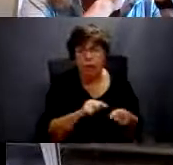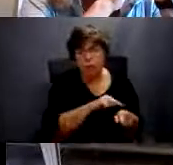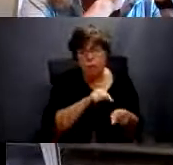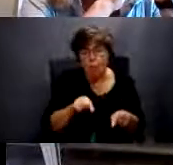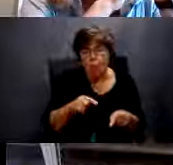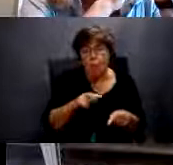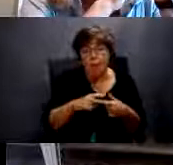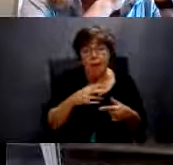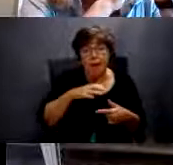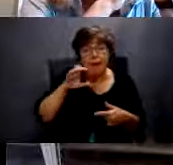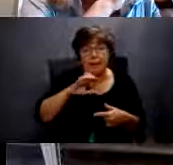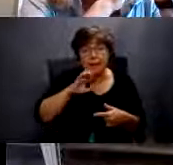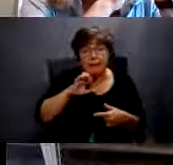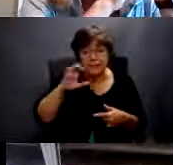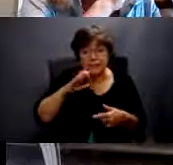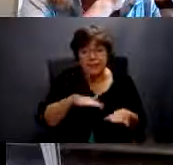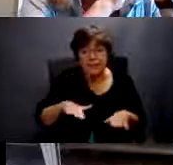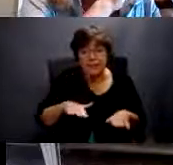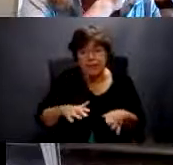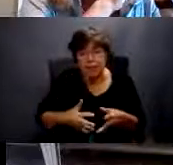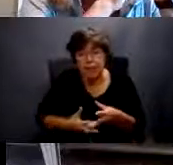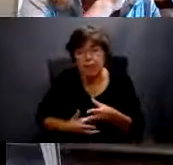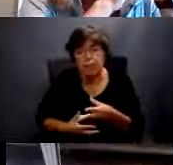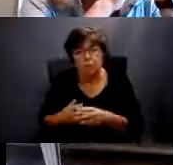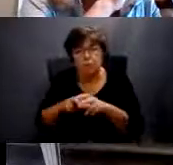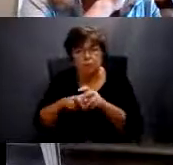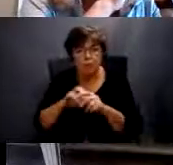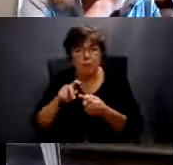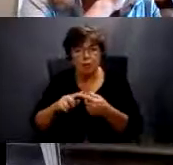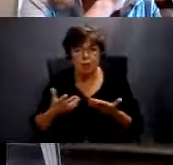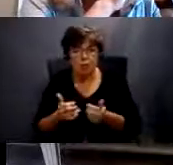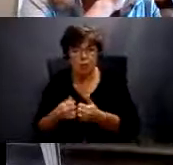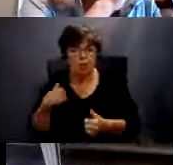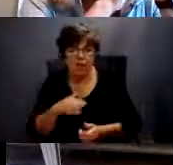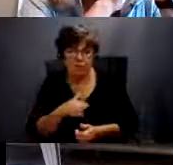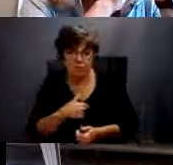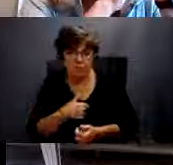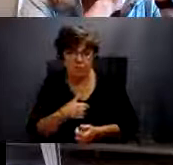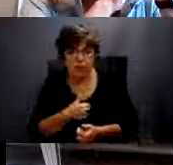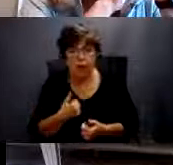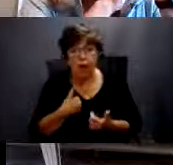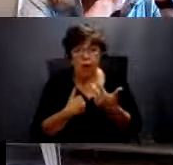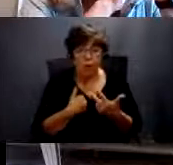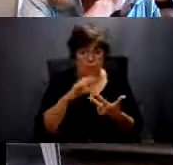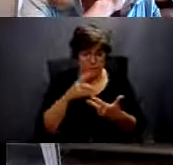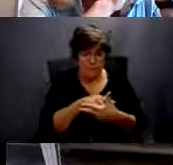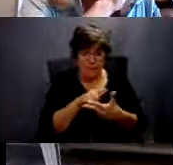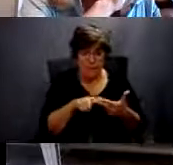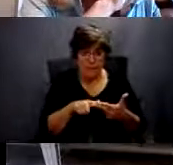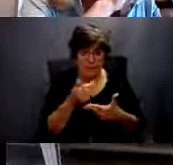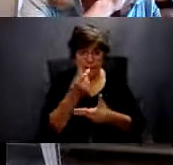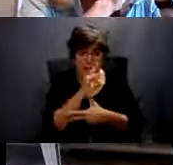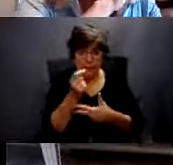us. They kind of bookended my kids' ages. So we have 3 boys. They are currently